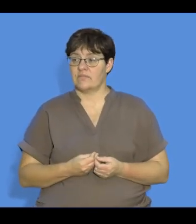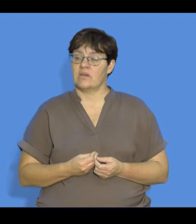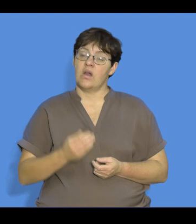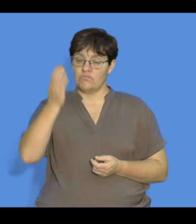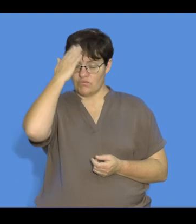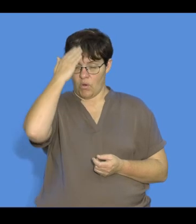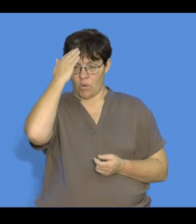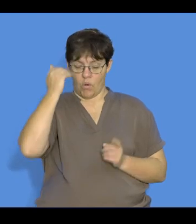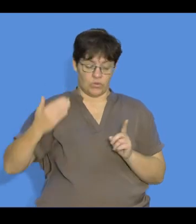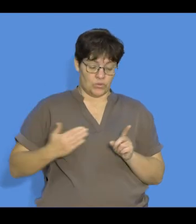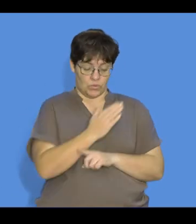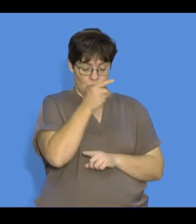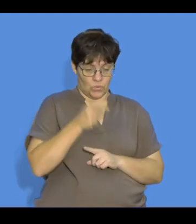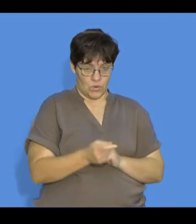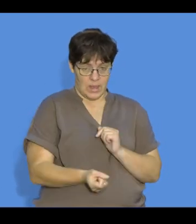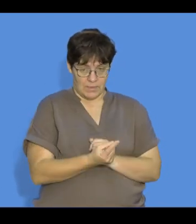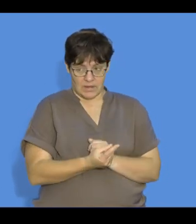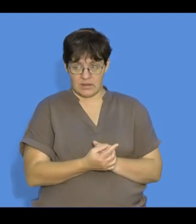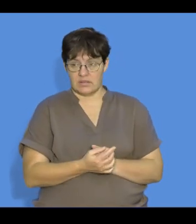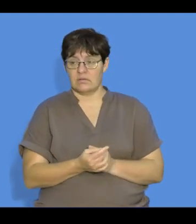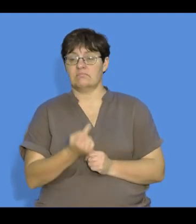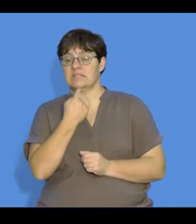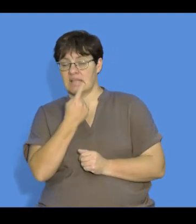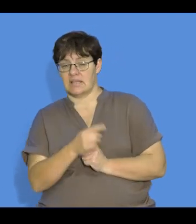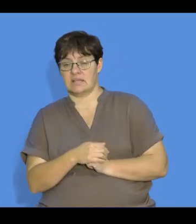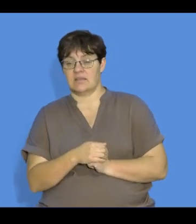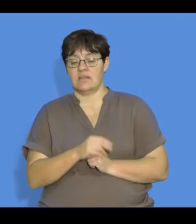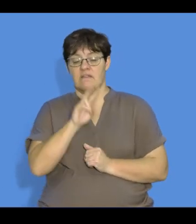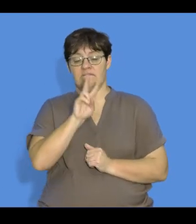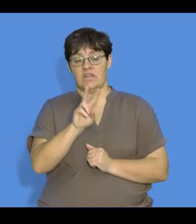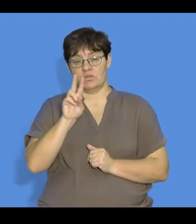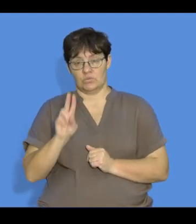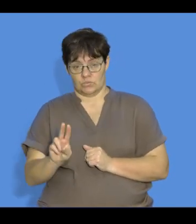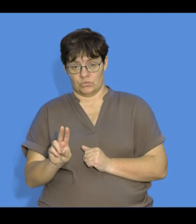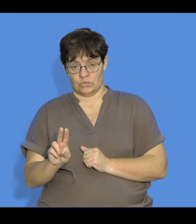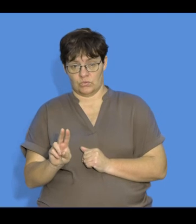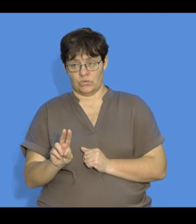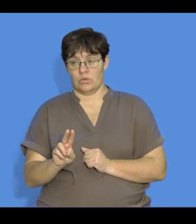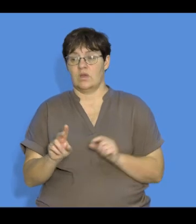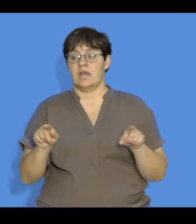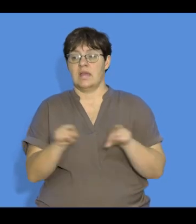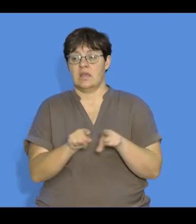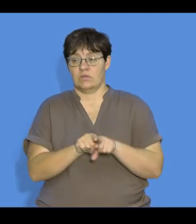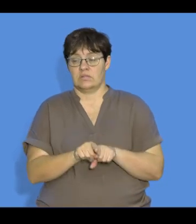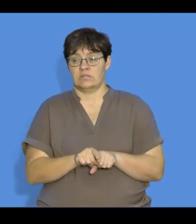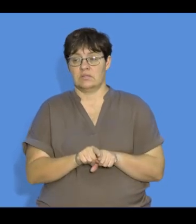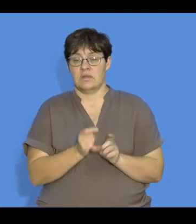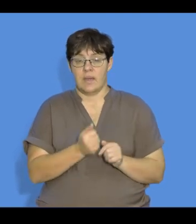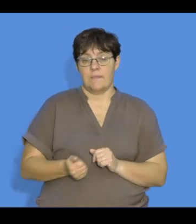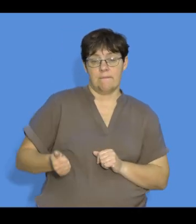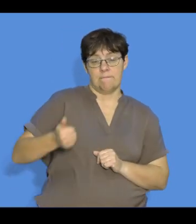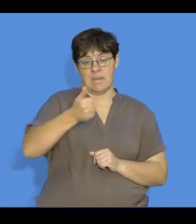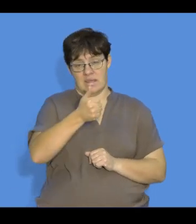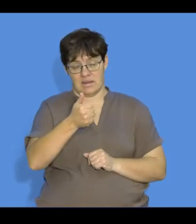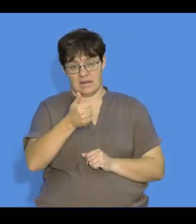an idea of how much current passes through that, we can therefore say V2 is equals to the main